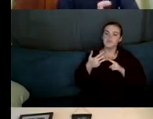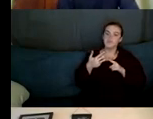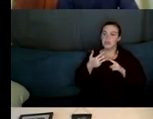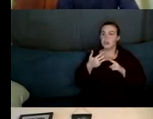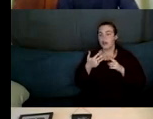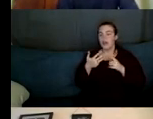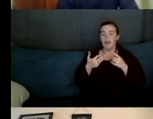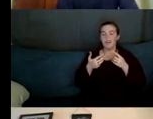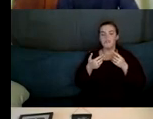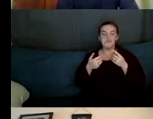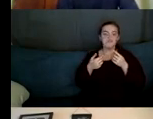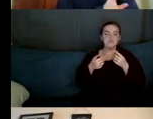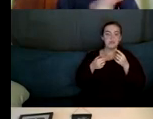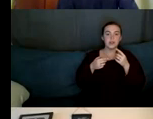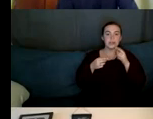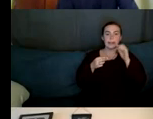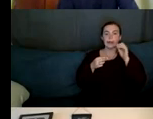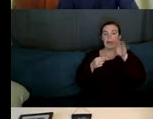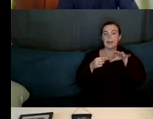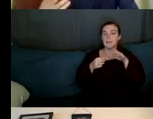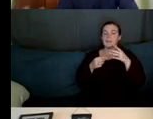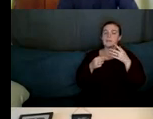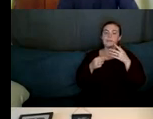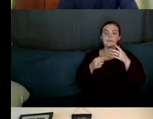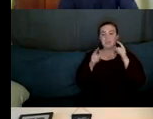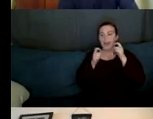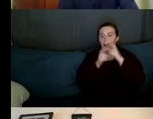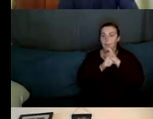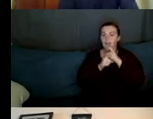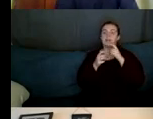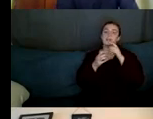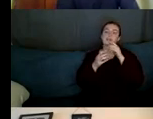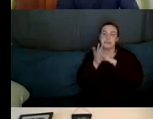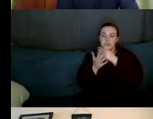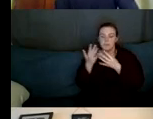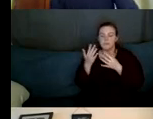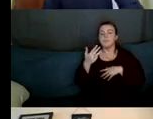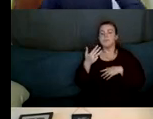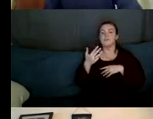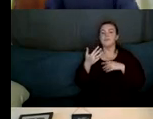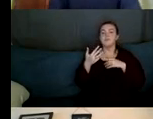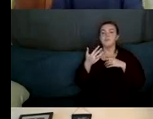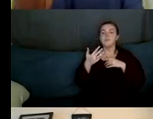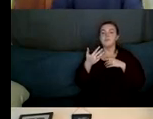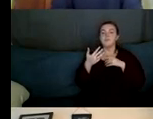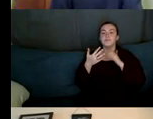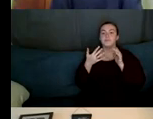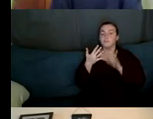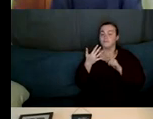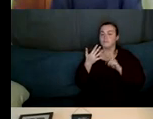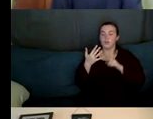little tips for if you are doing kind of a complicated schedule for during the event, and then we will move into